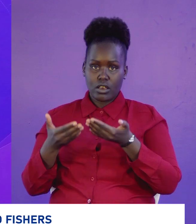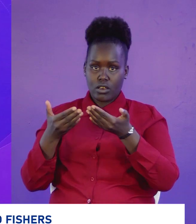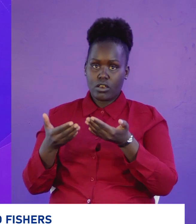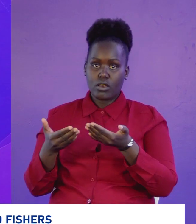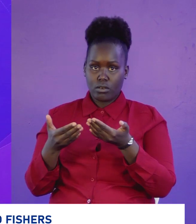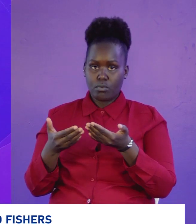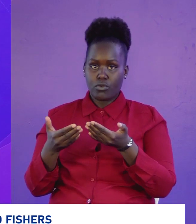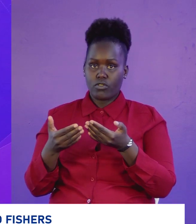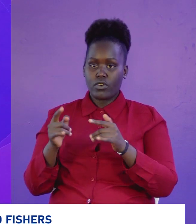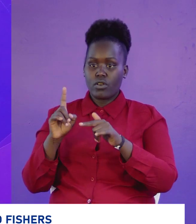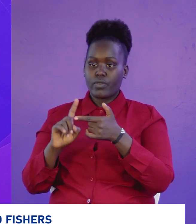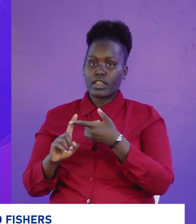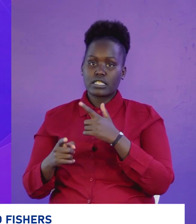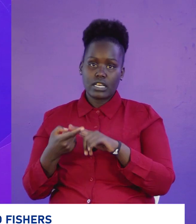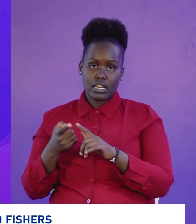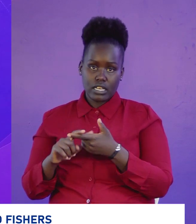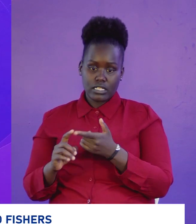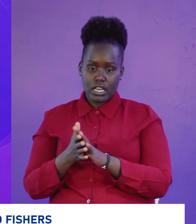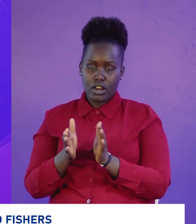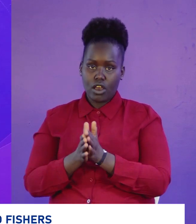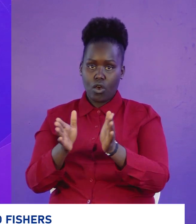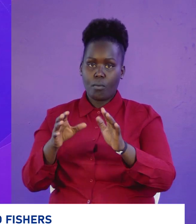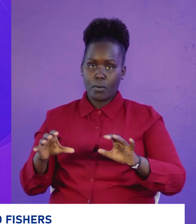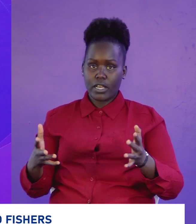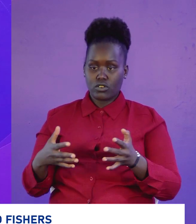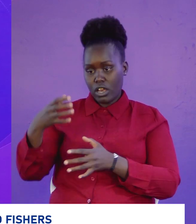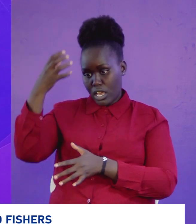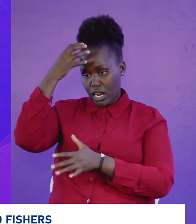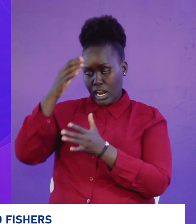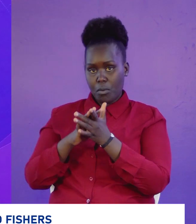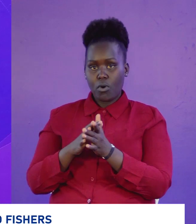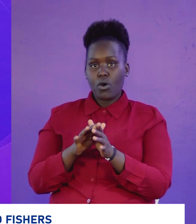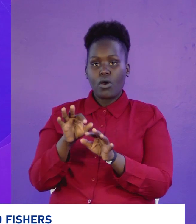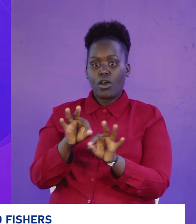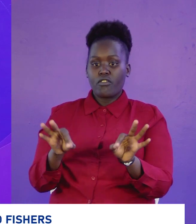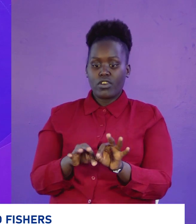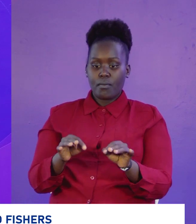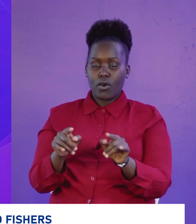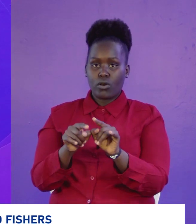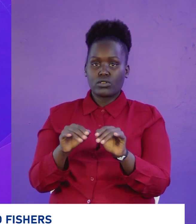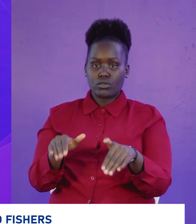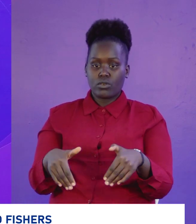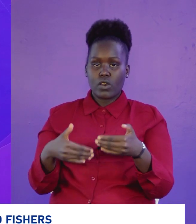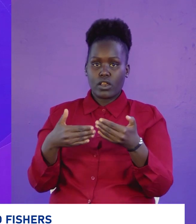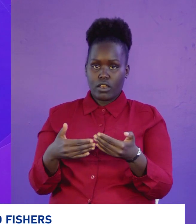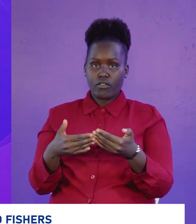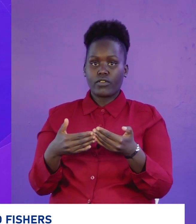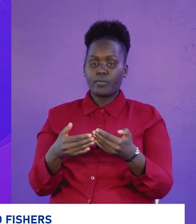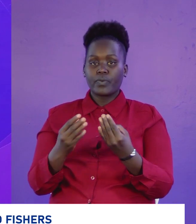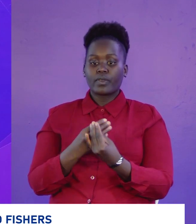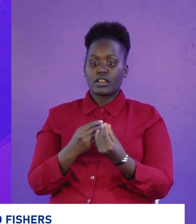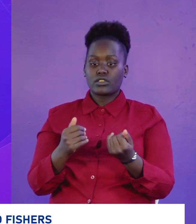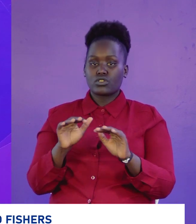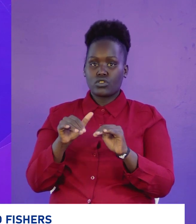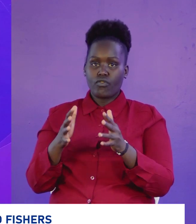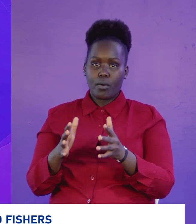product standards, and open new market in Lamu farm produce while providing reliable storage solution to